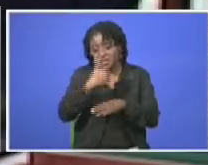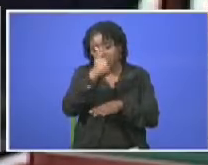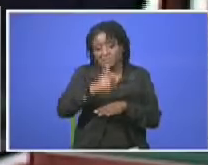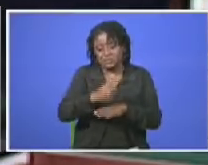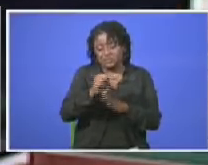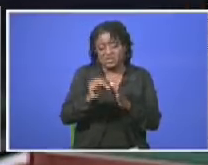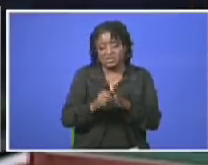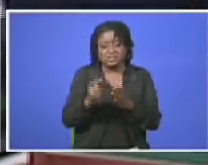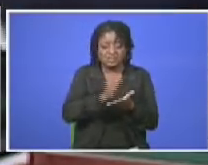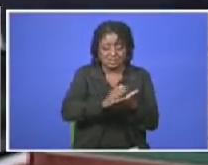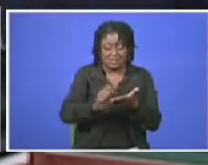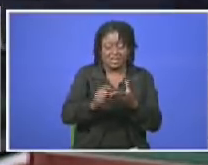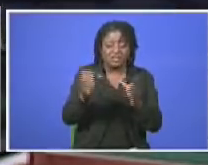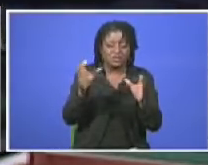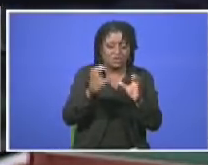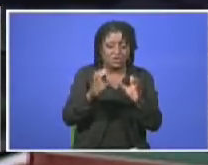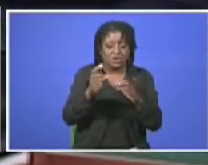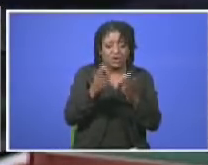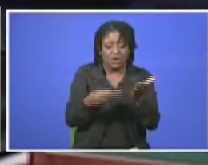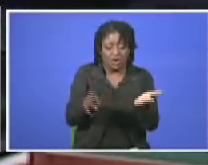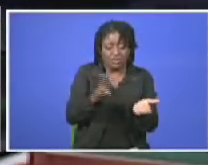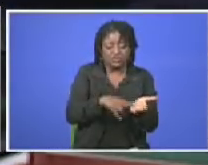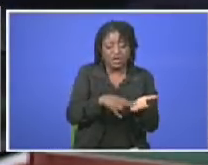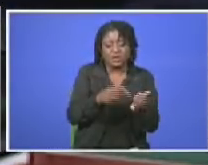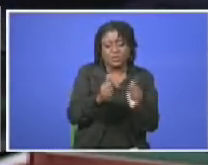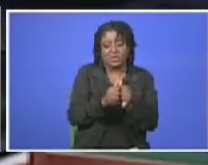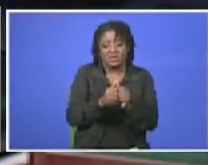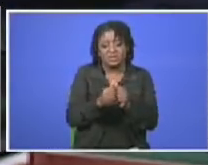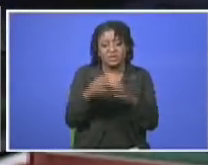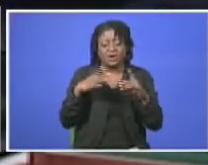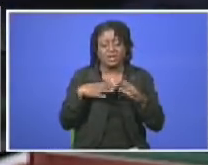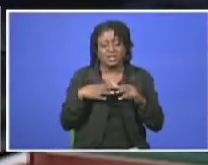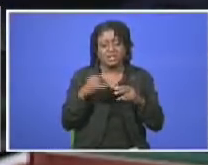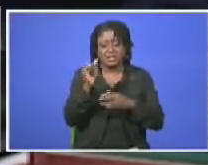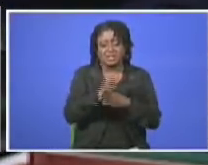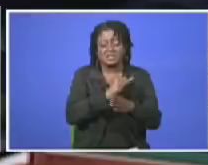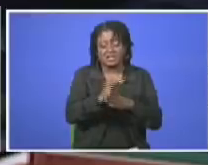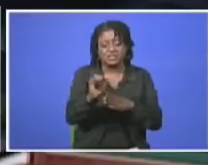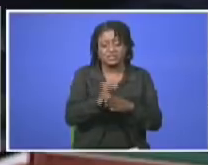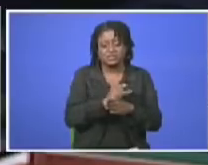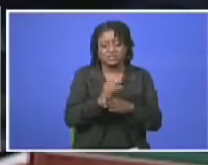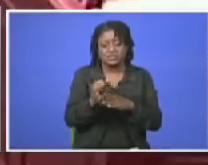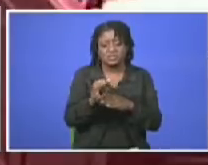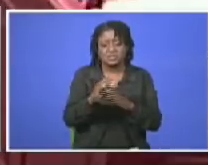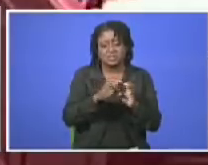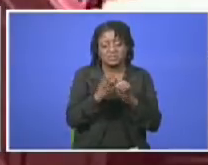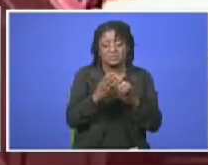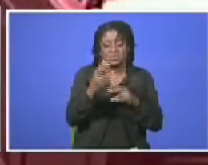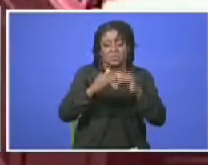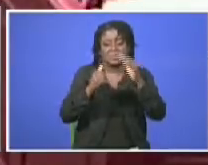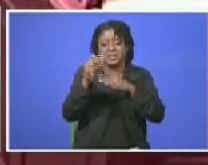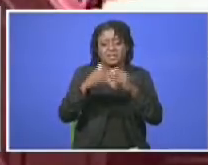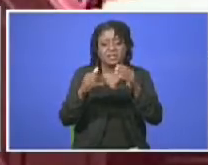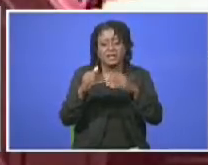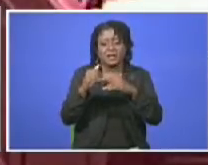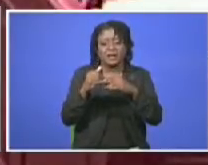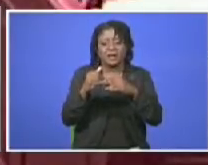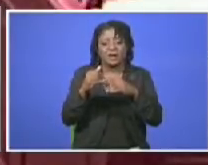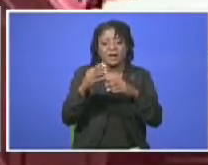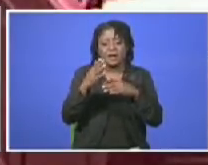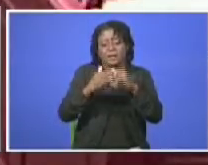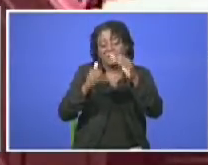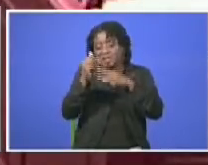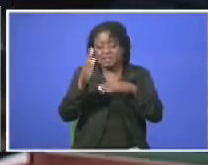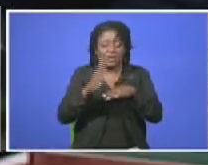contract with Holiday Industrial Builders to build a building on John F. Kennedy Drive. That building took a